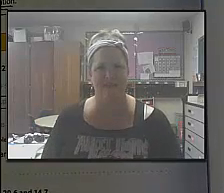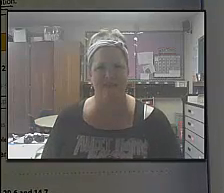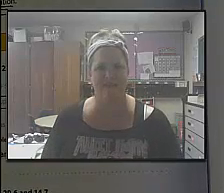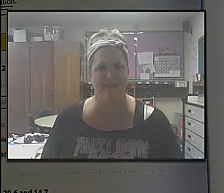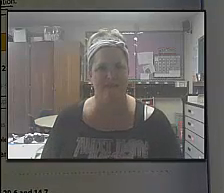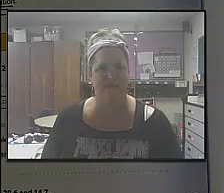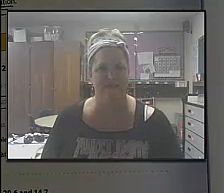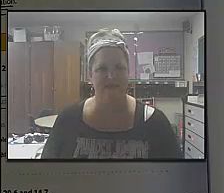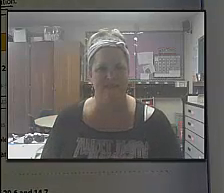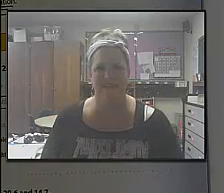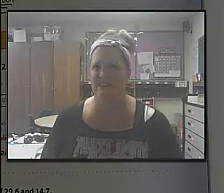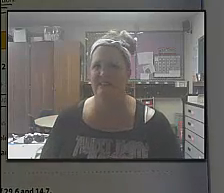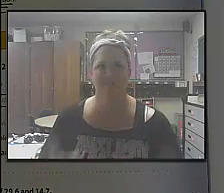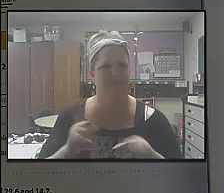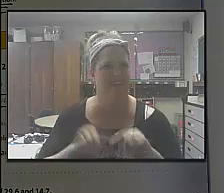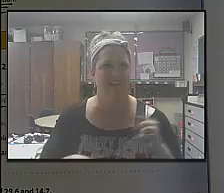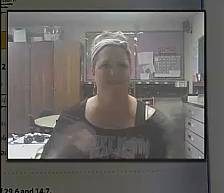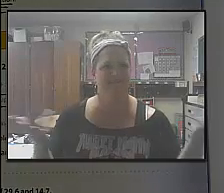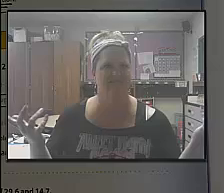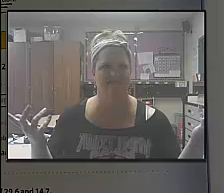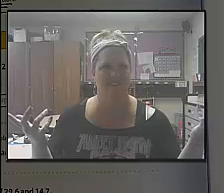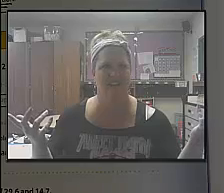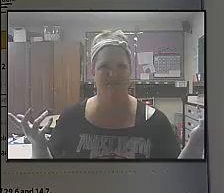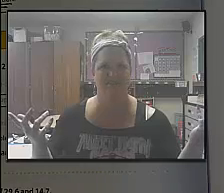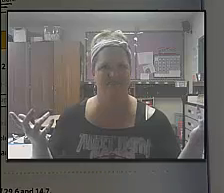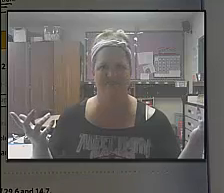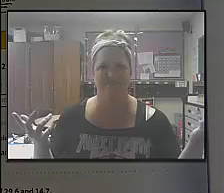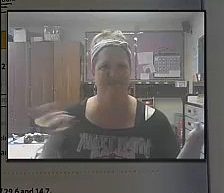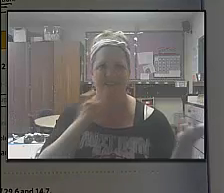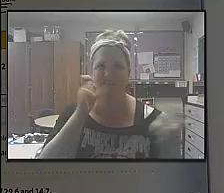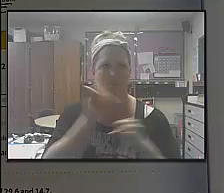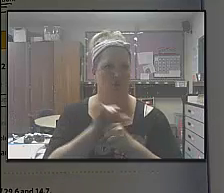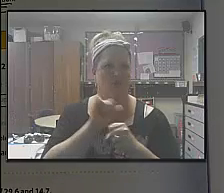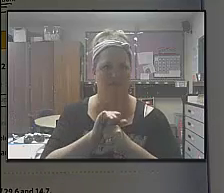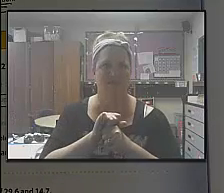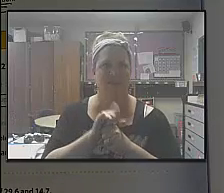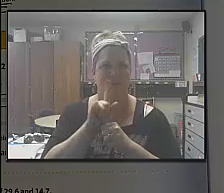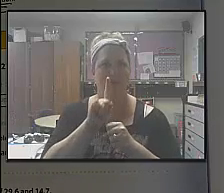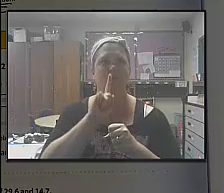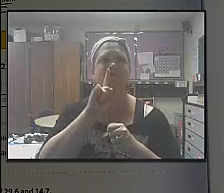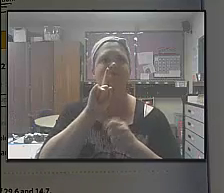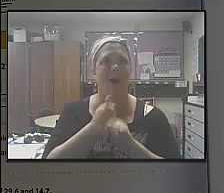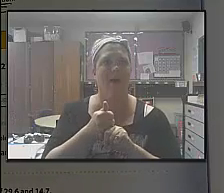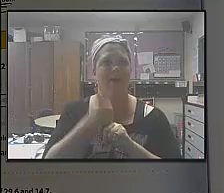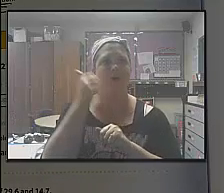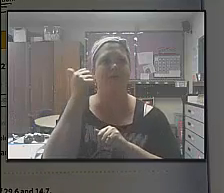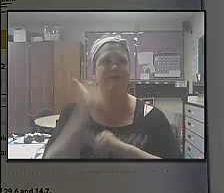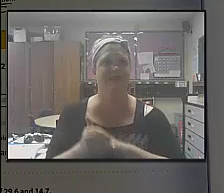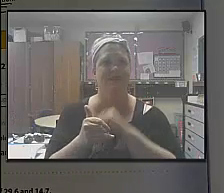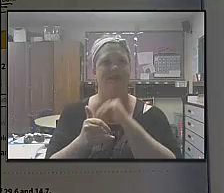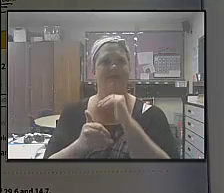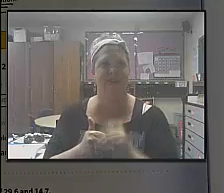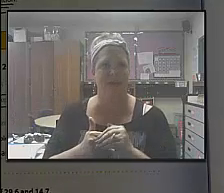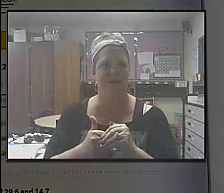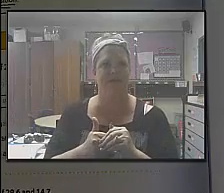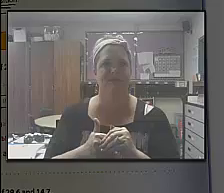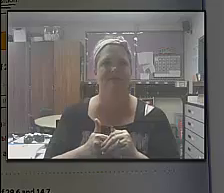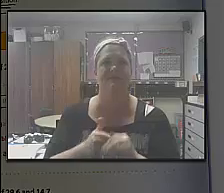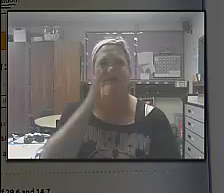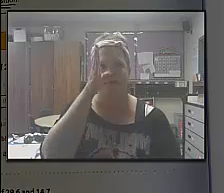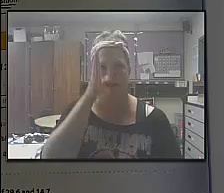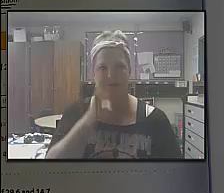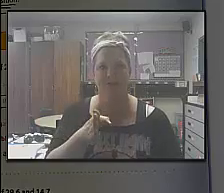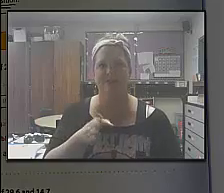that. I can't do it. Can't. Okay. Bad. Doesn't work. That's why you follow the